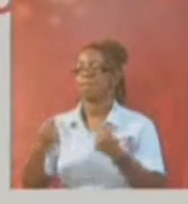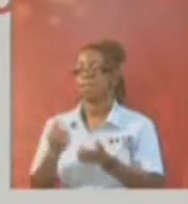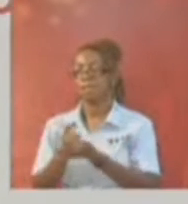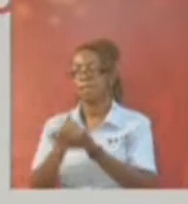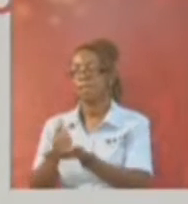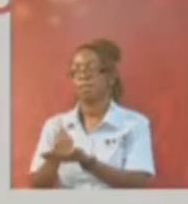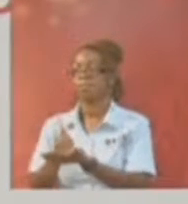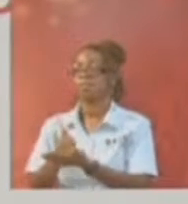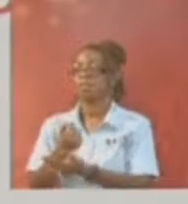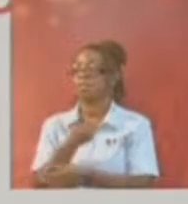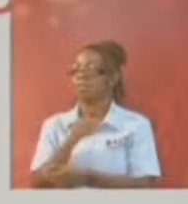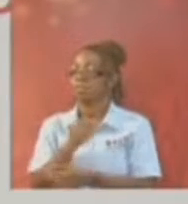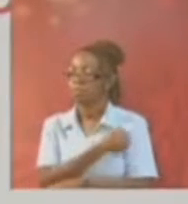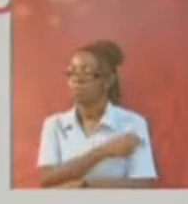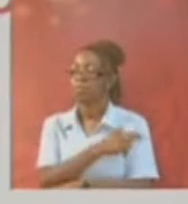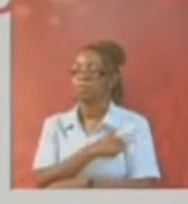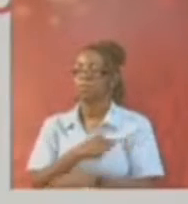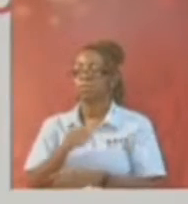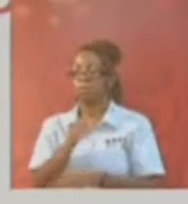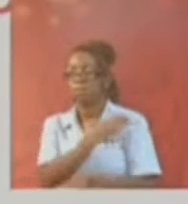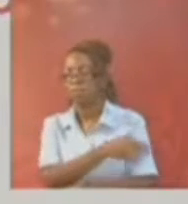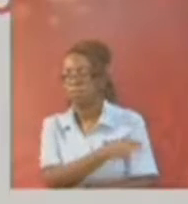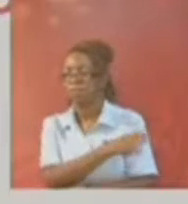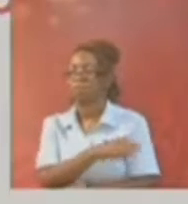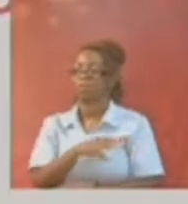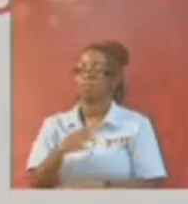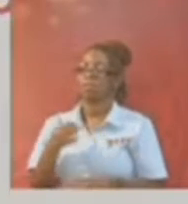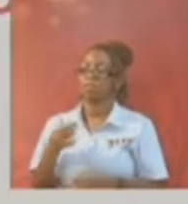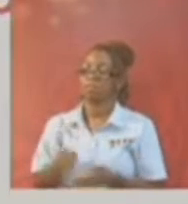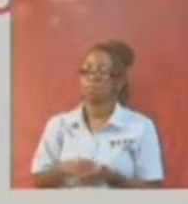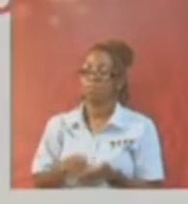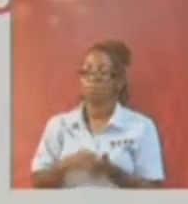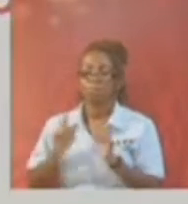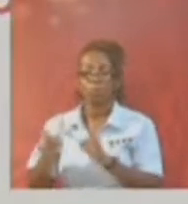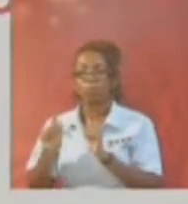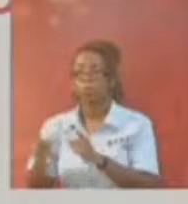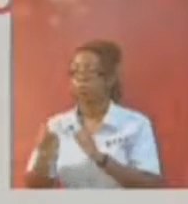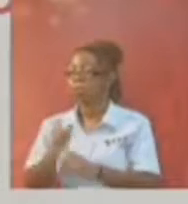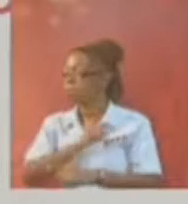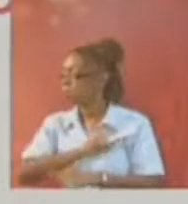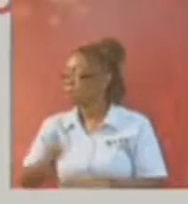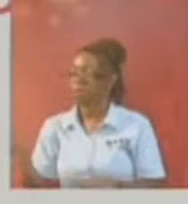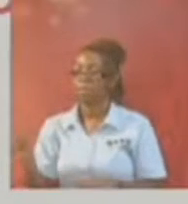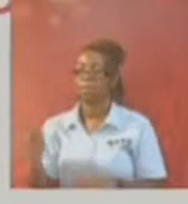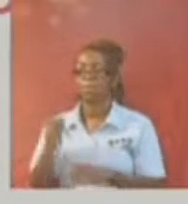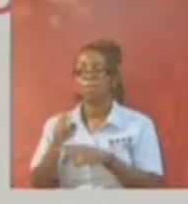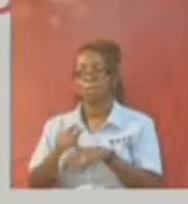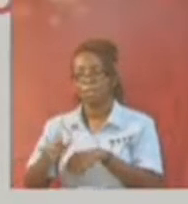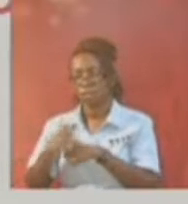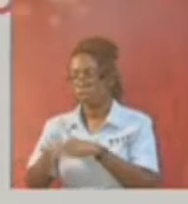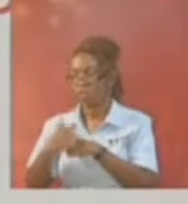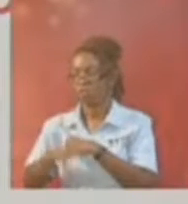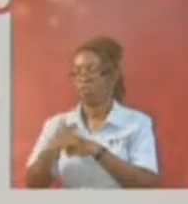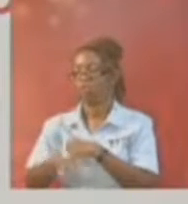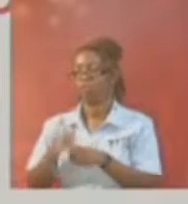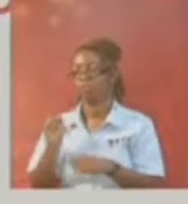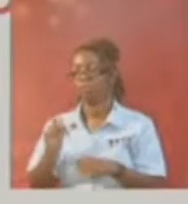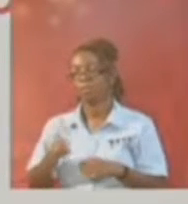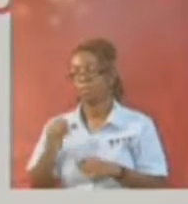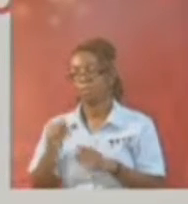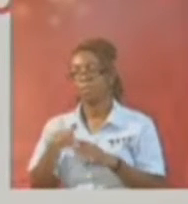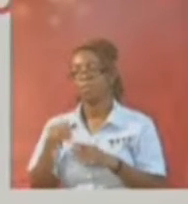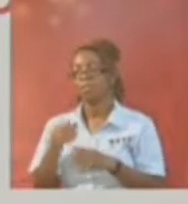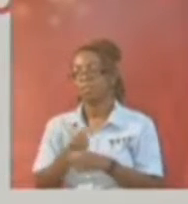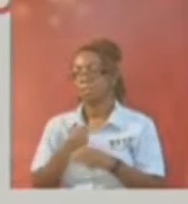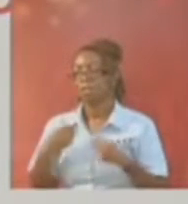have increasing symptoms of discomfort, then what we do want is early access to medical care so the best